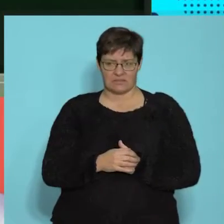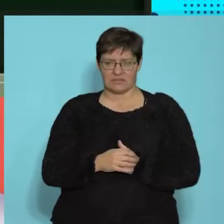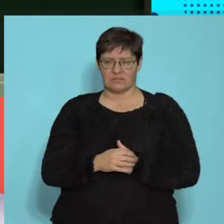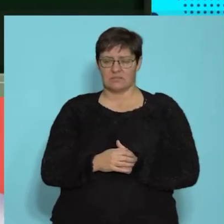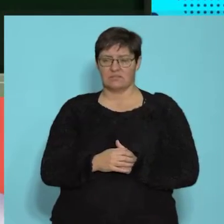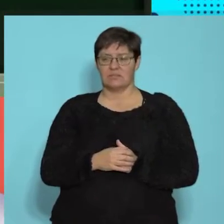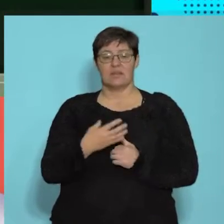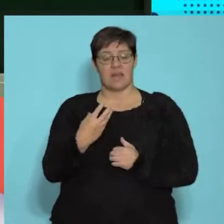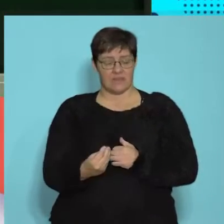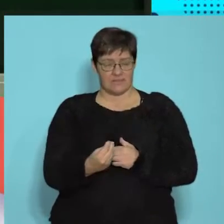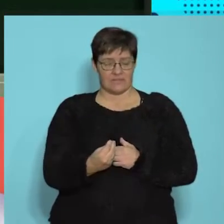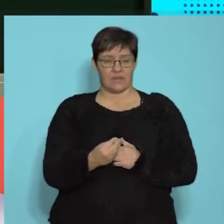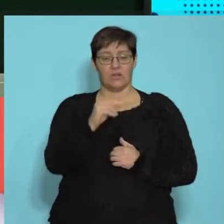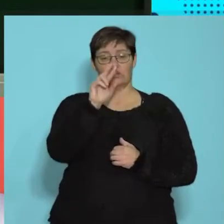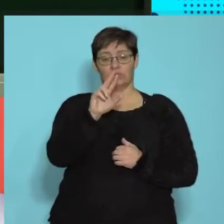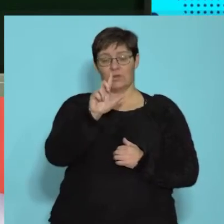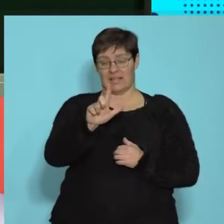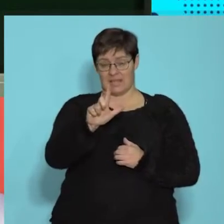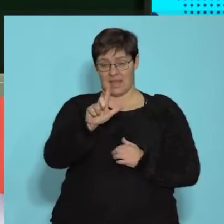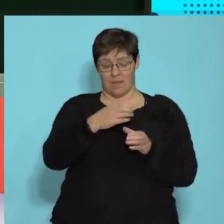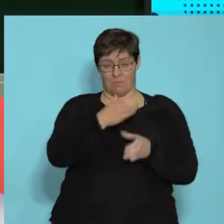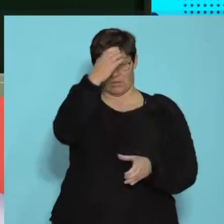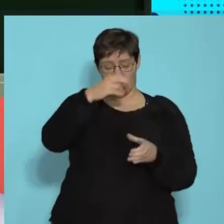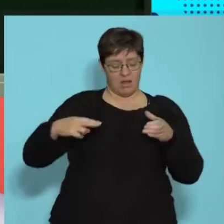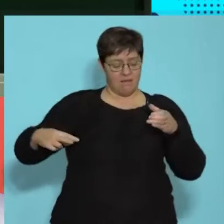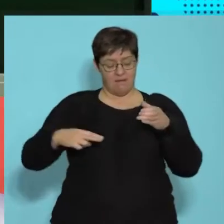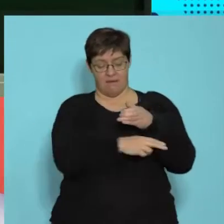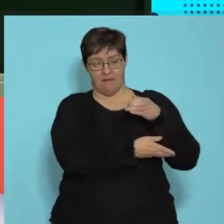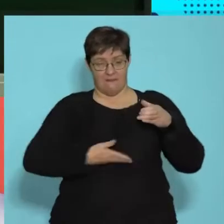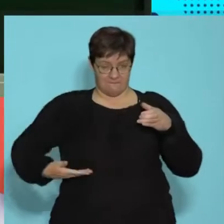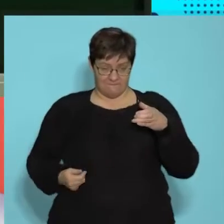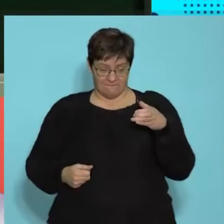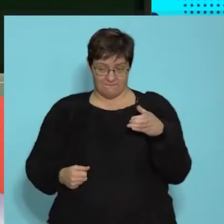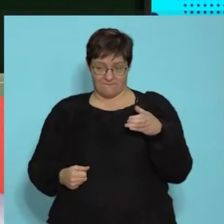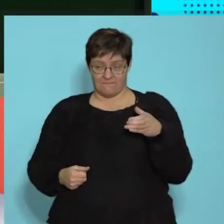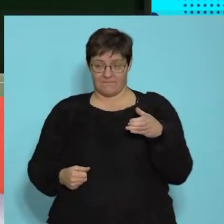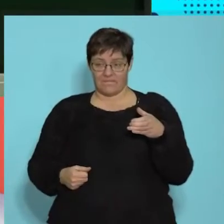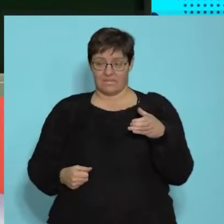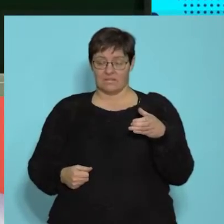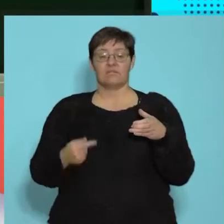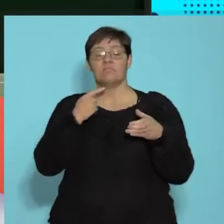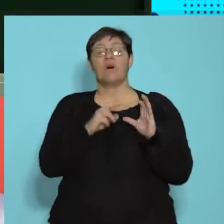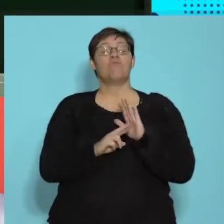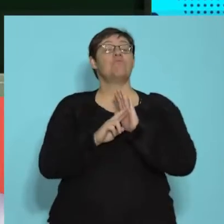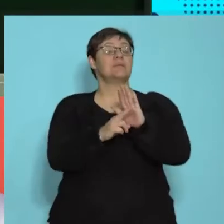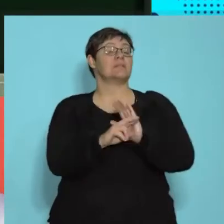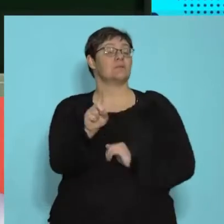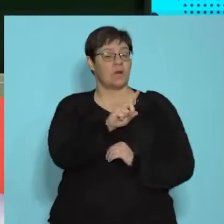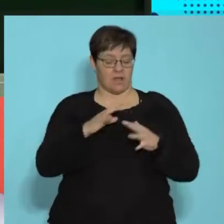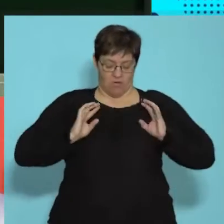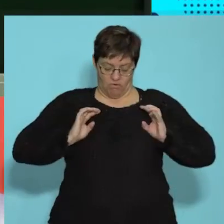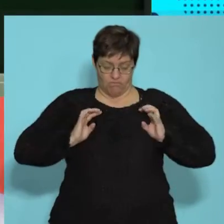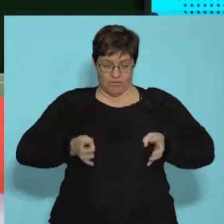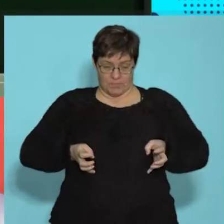is I've got a 2-liter bottle, right, that I've cut in half, and this 2-liter bottle is going to represent